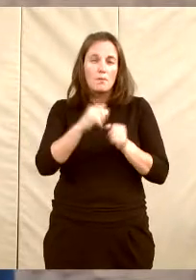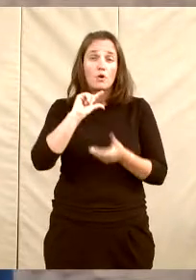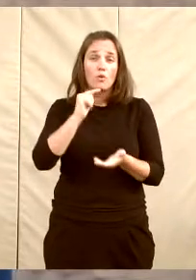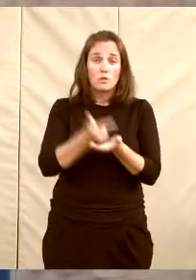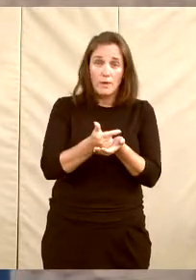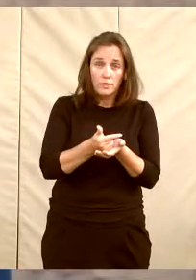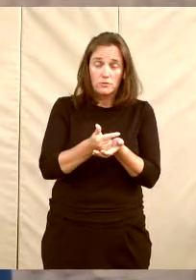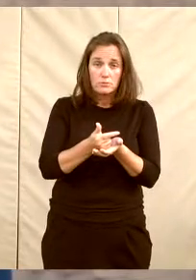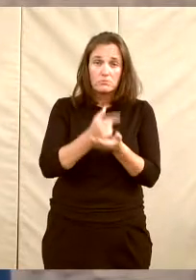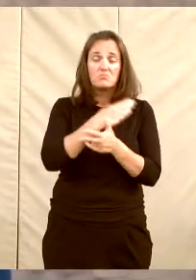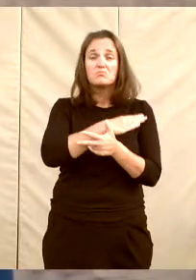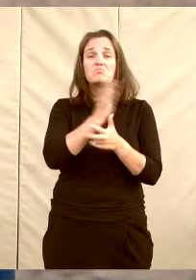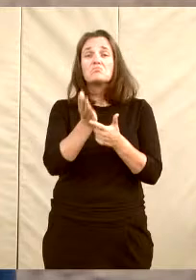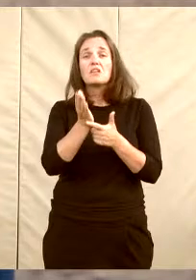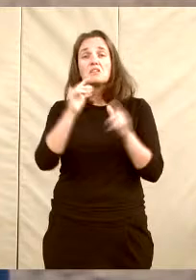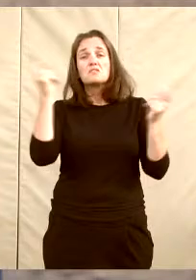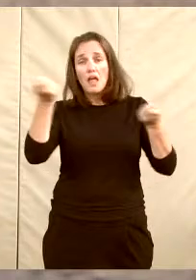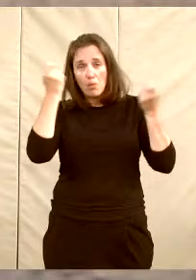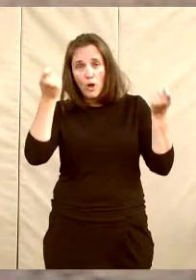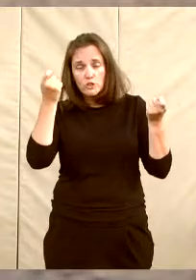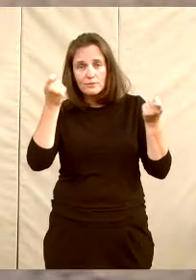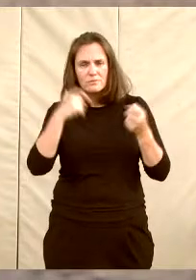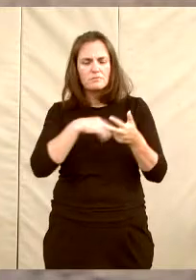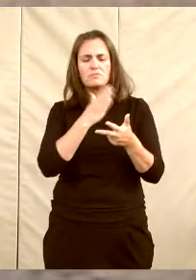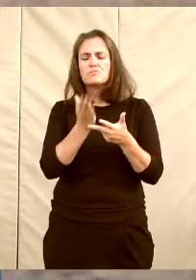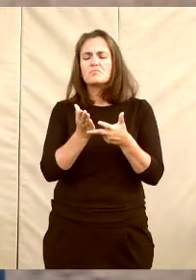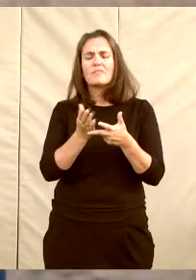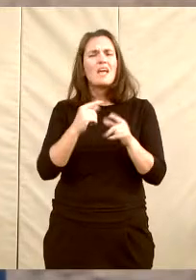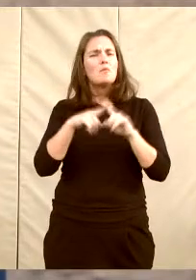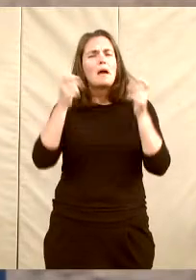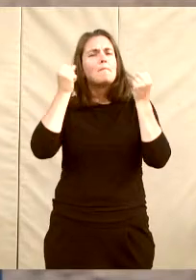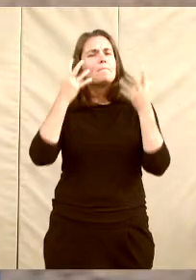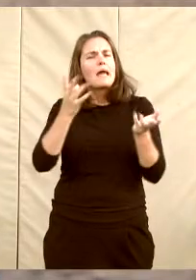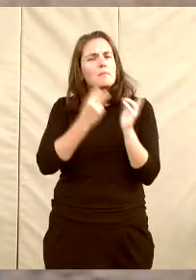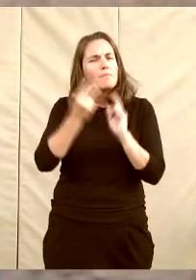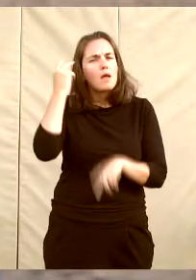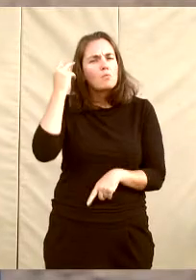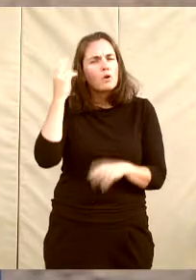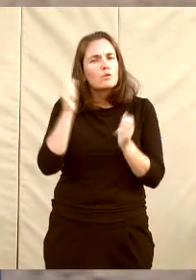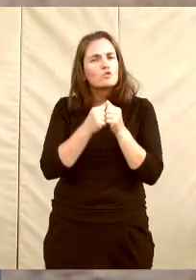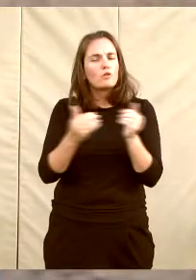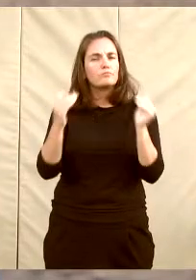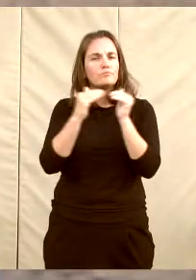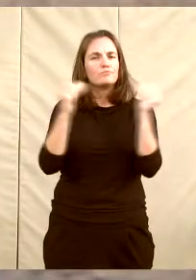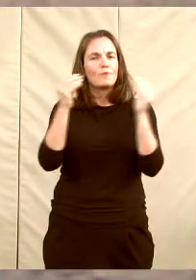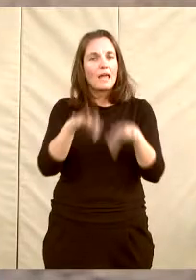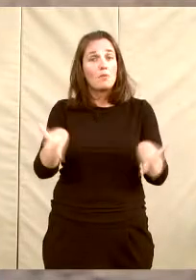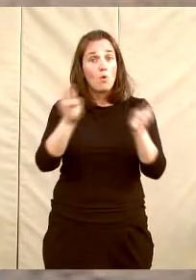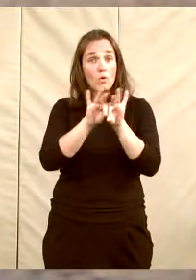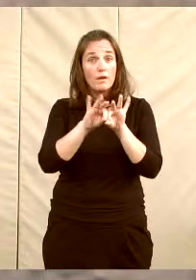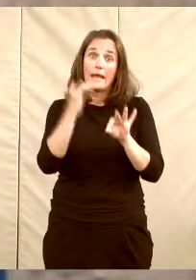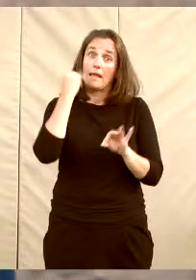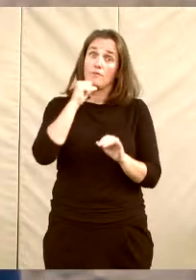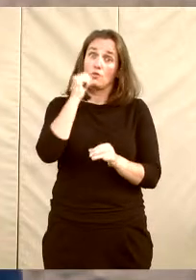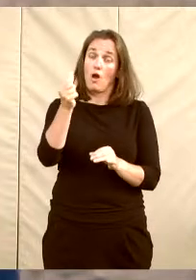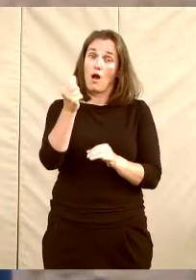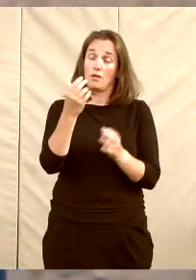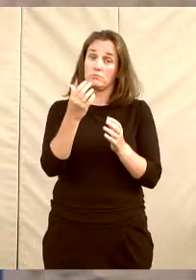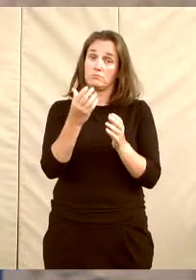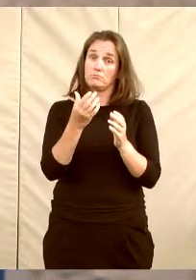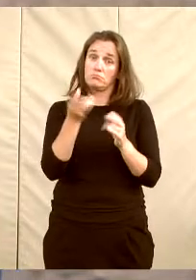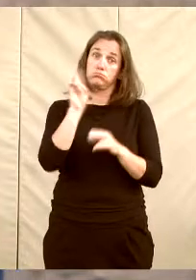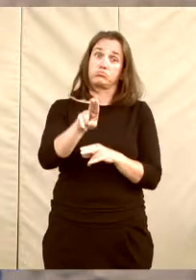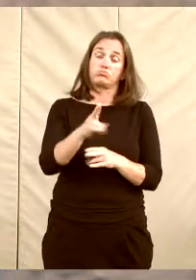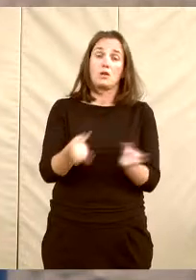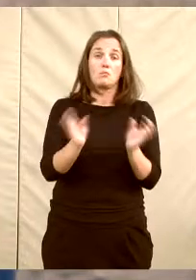celebration, but there are countless memories that will be just as important, if not more important.